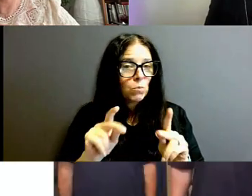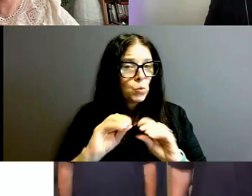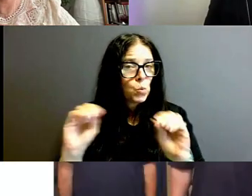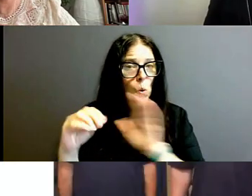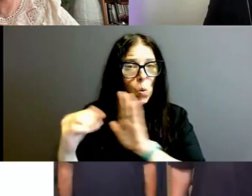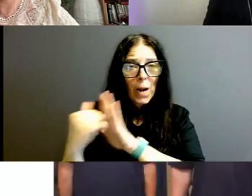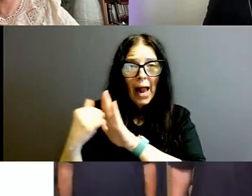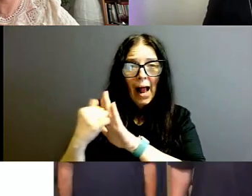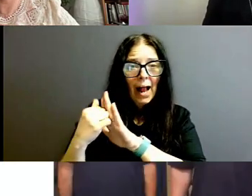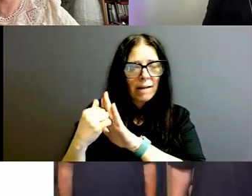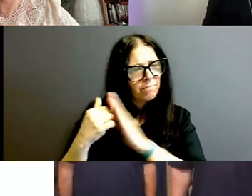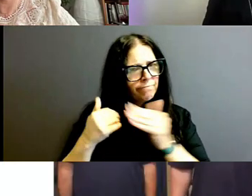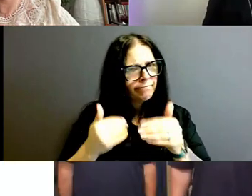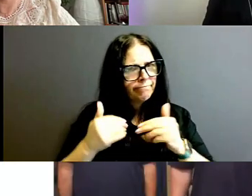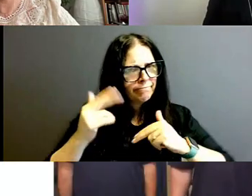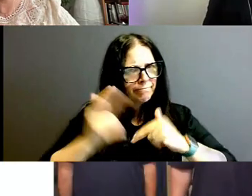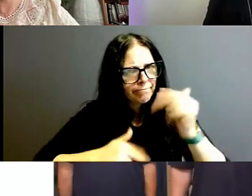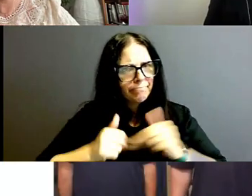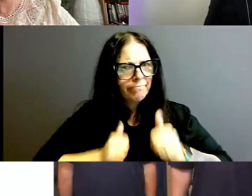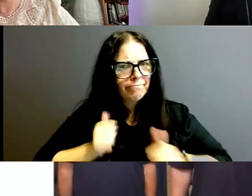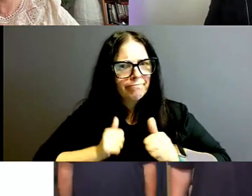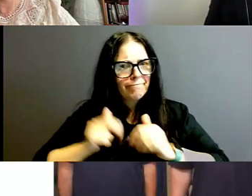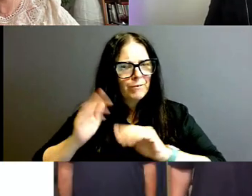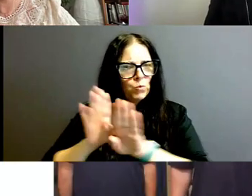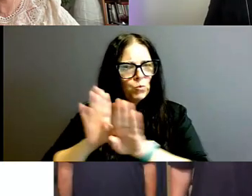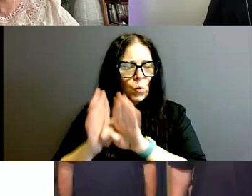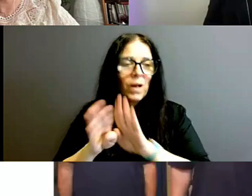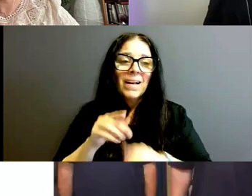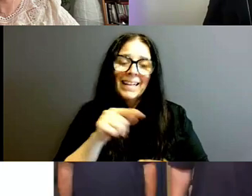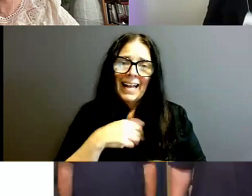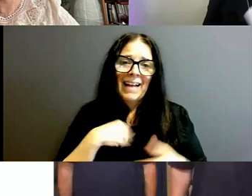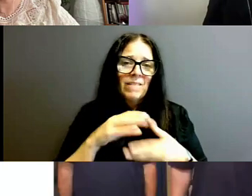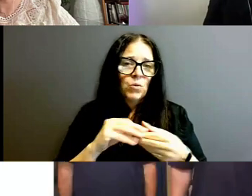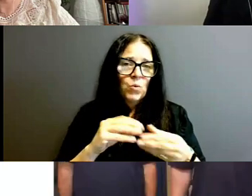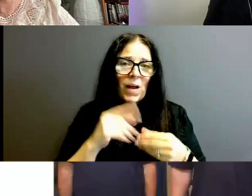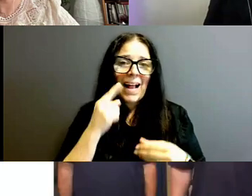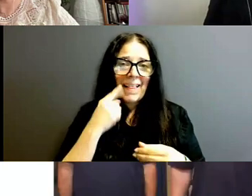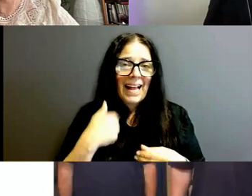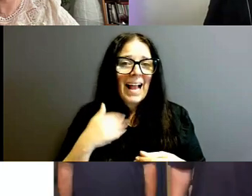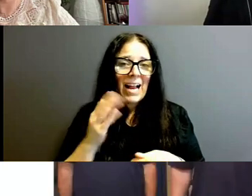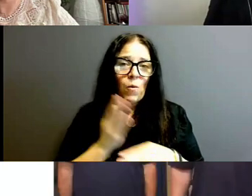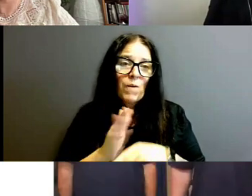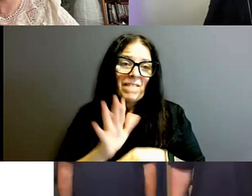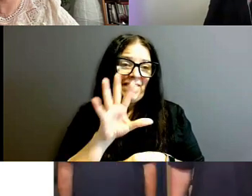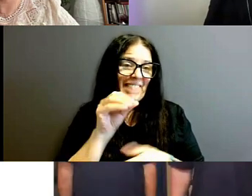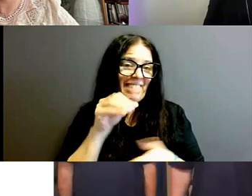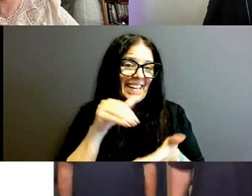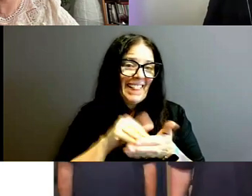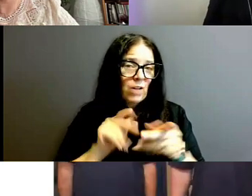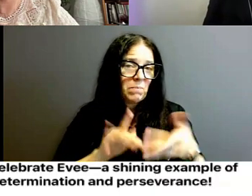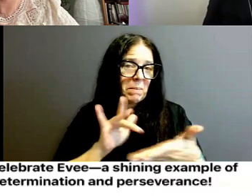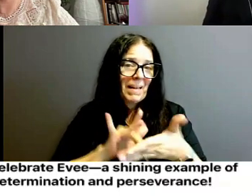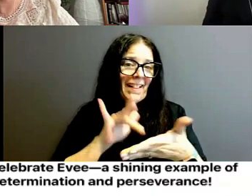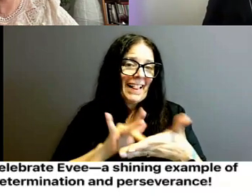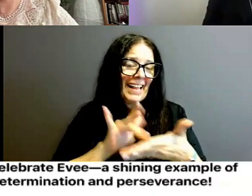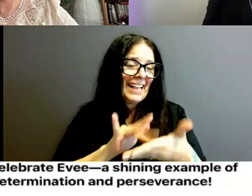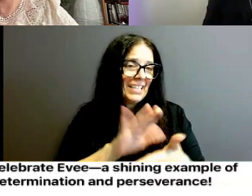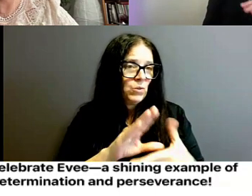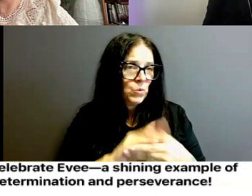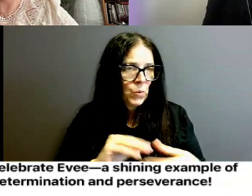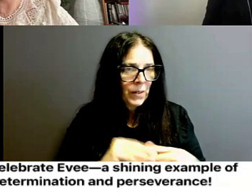And we did his story, and he had quite a few. I think he had over 15,000 clicks on his story. We'll go to the next